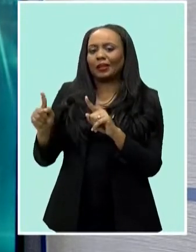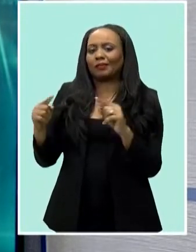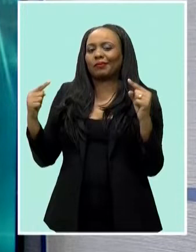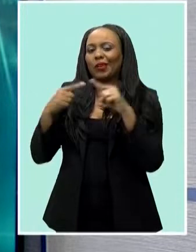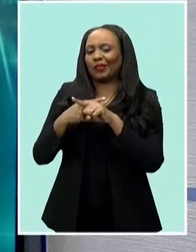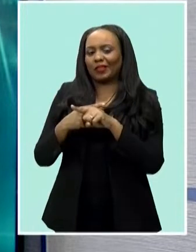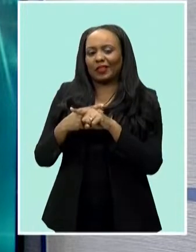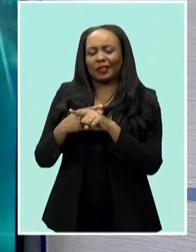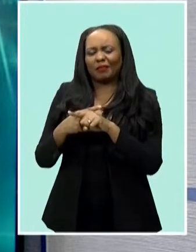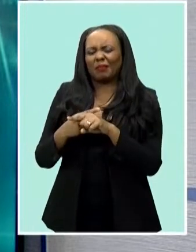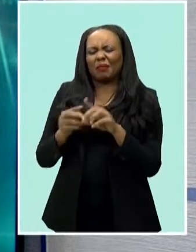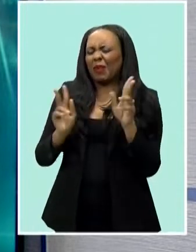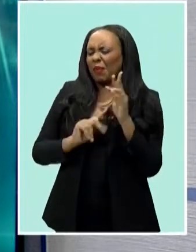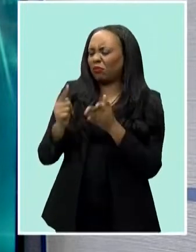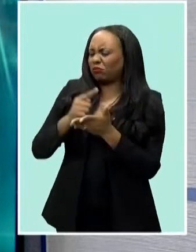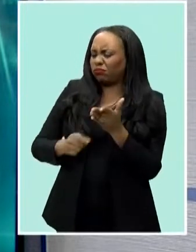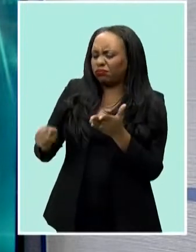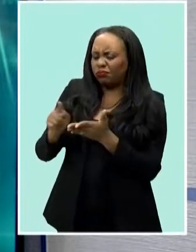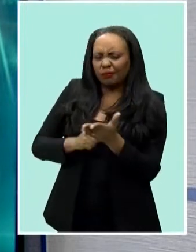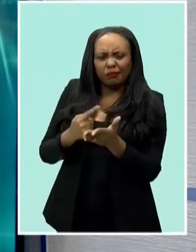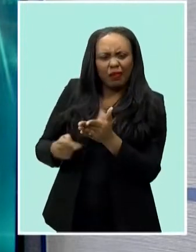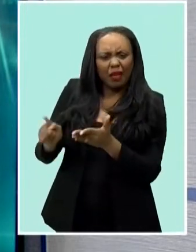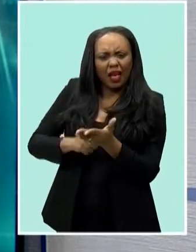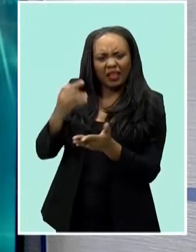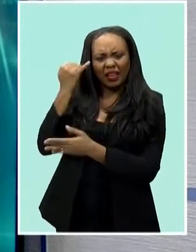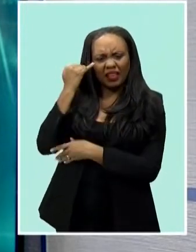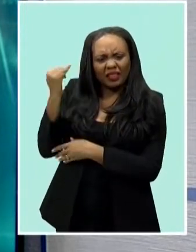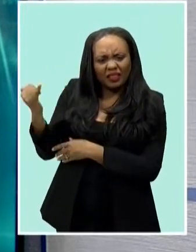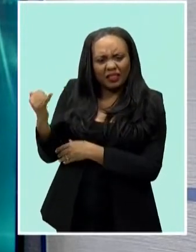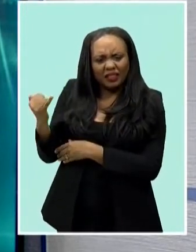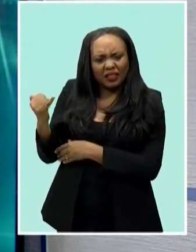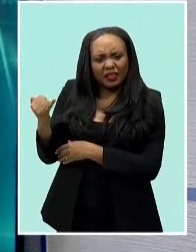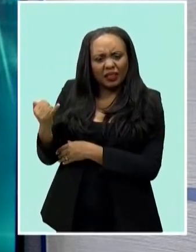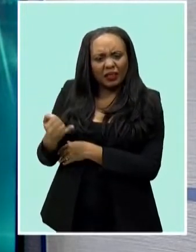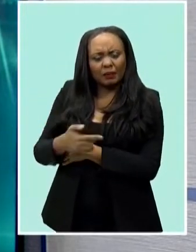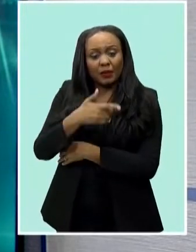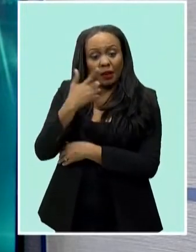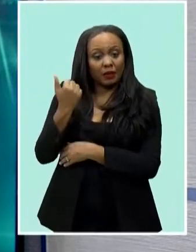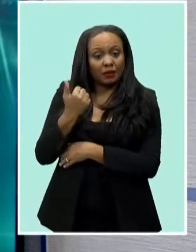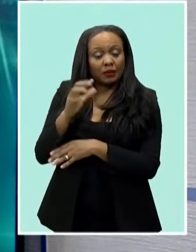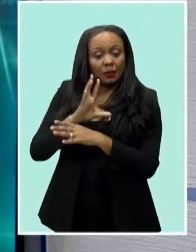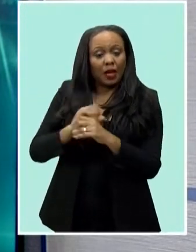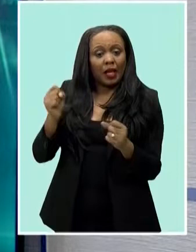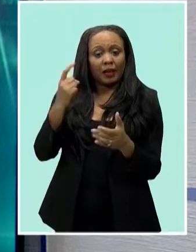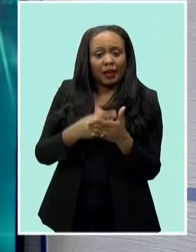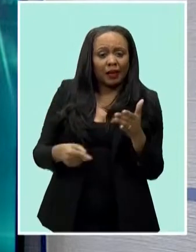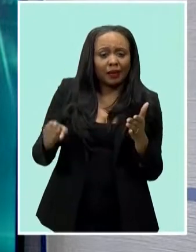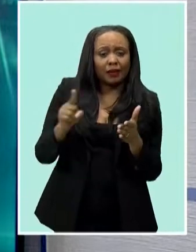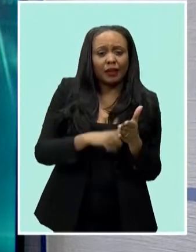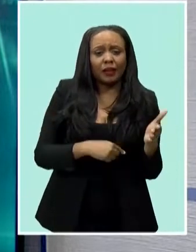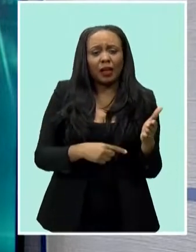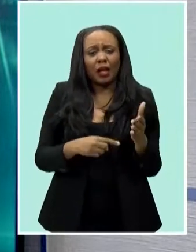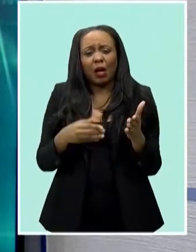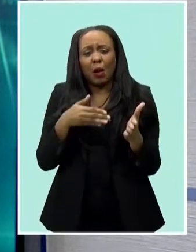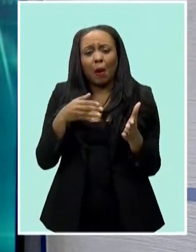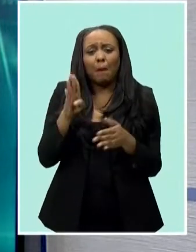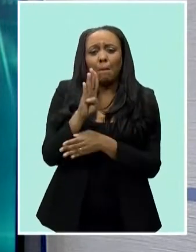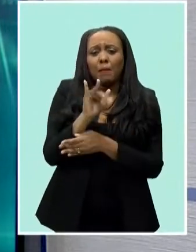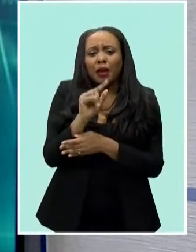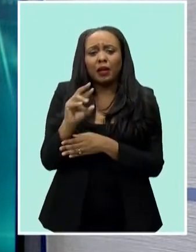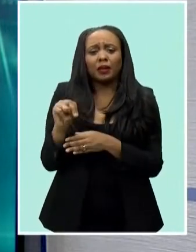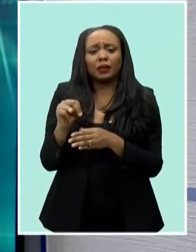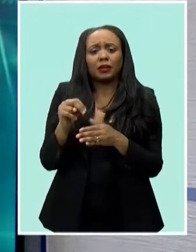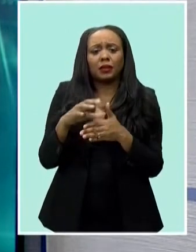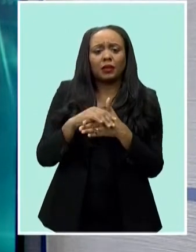he is facing some heavy criticism over the plans after canceling a multi-billion-dollar airport project that was